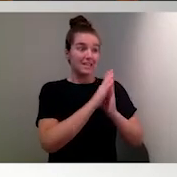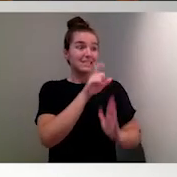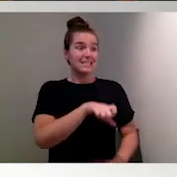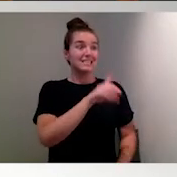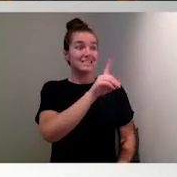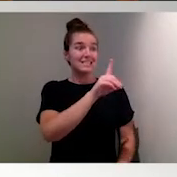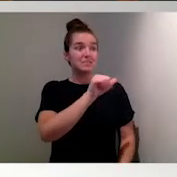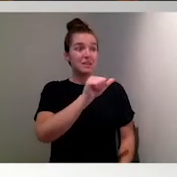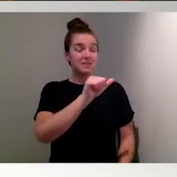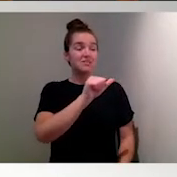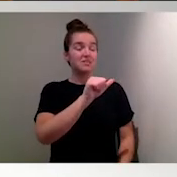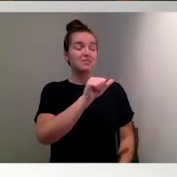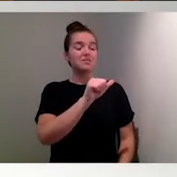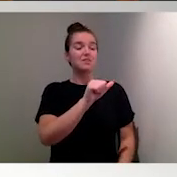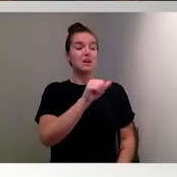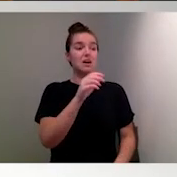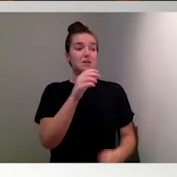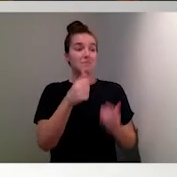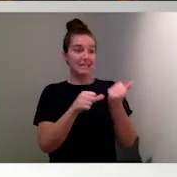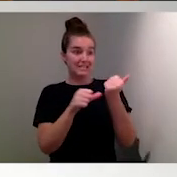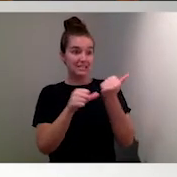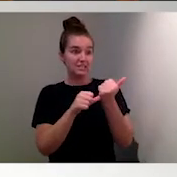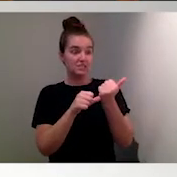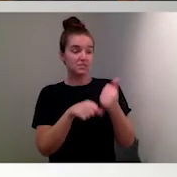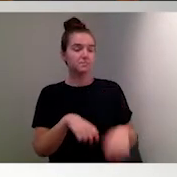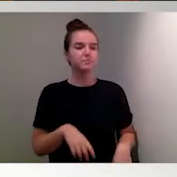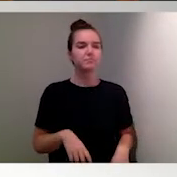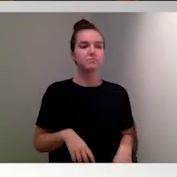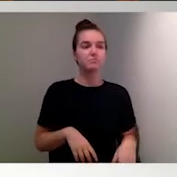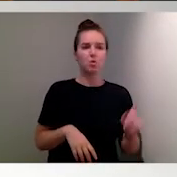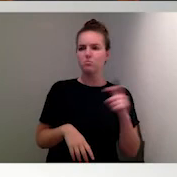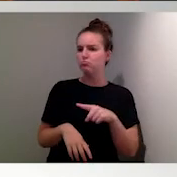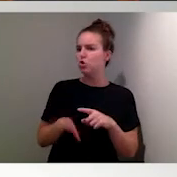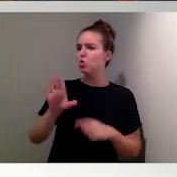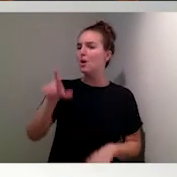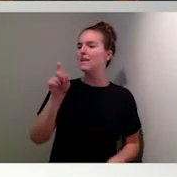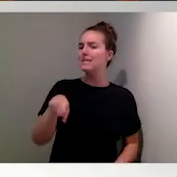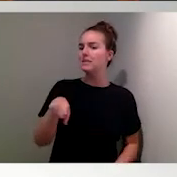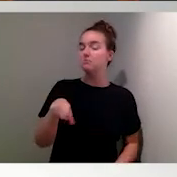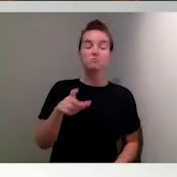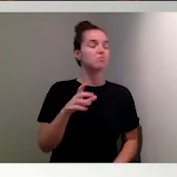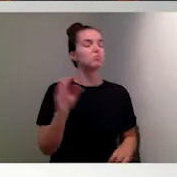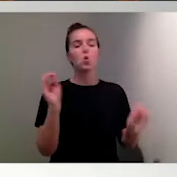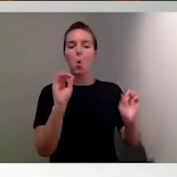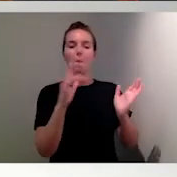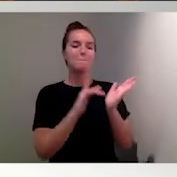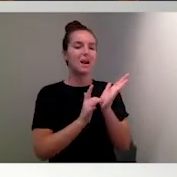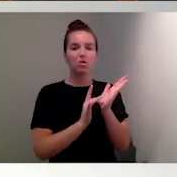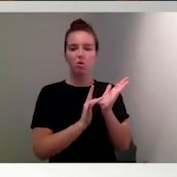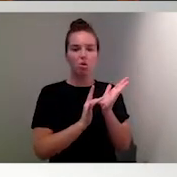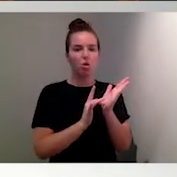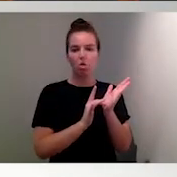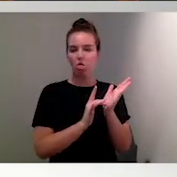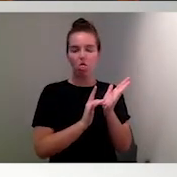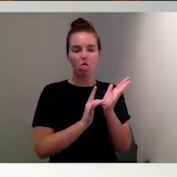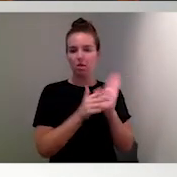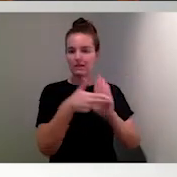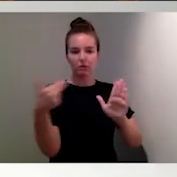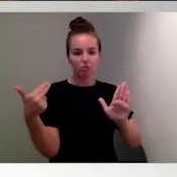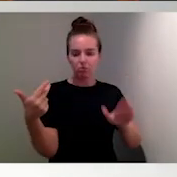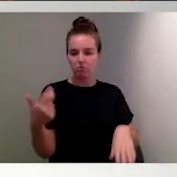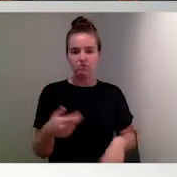you what your need is. They do not ask for a medical diagnosis. They do not ask you for paperwork. They can't.